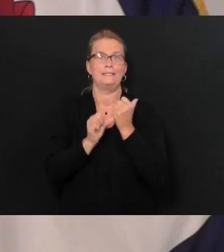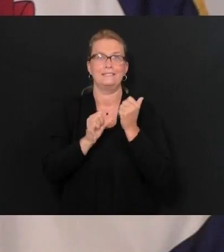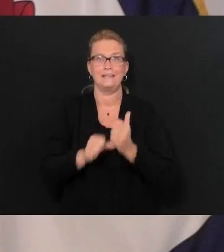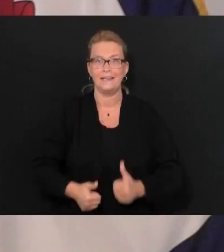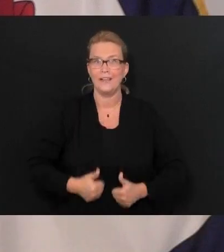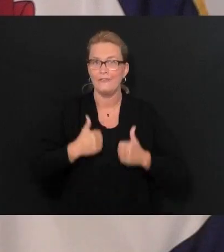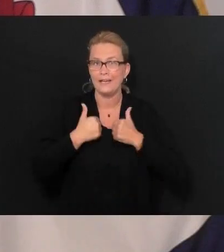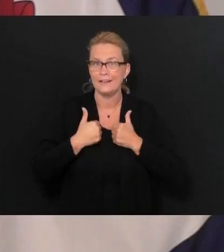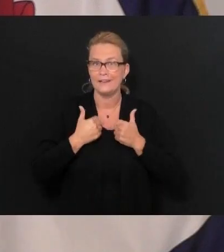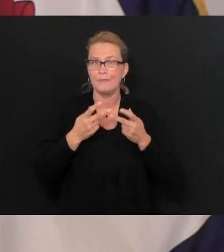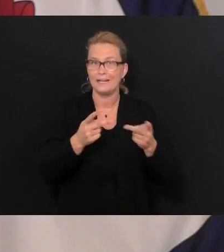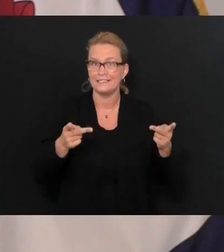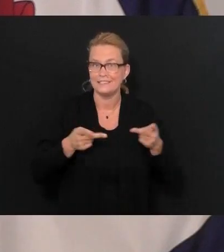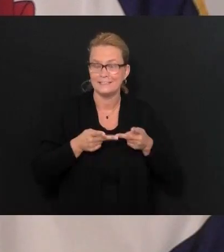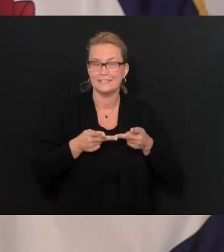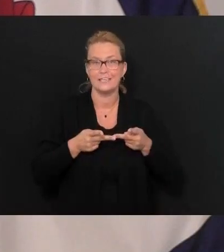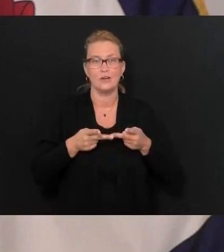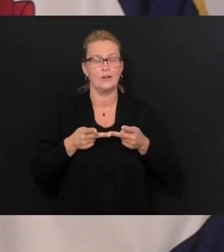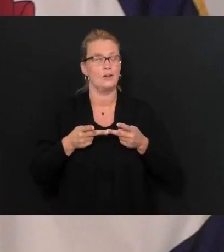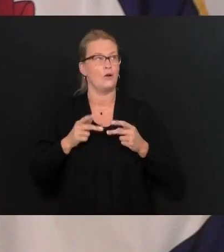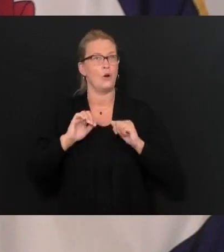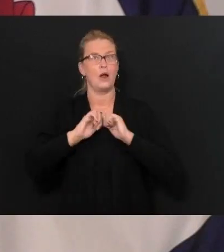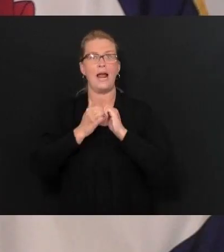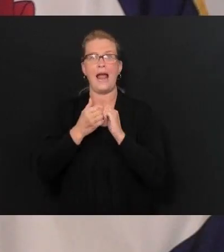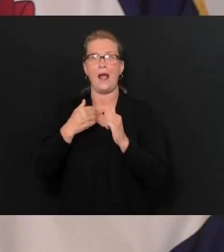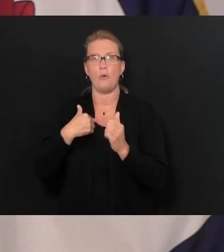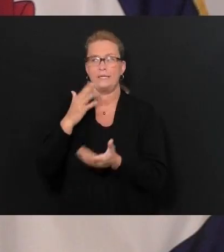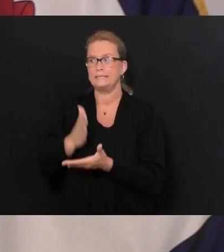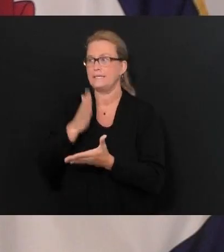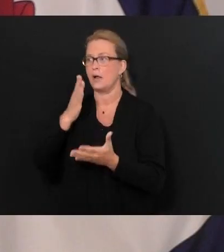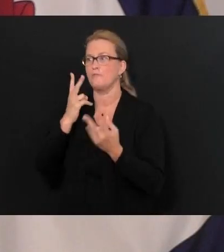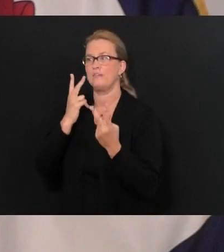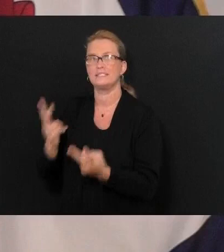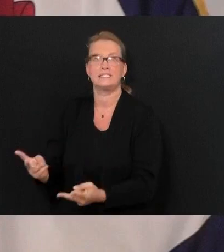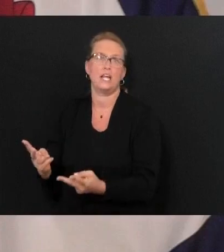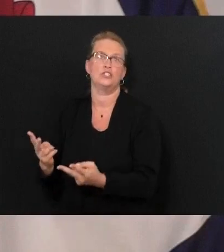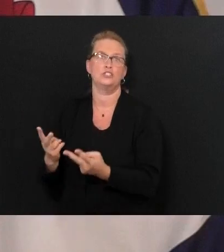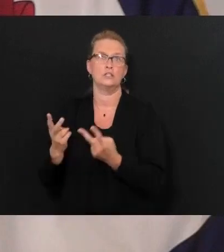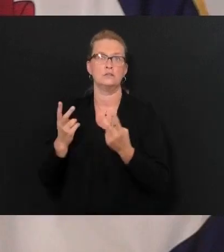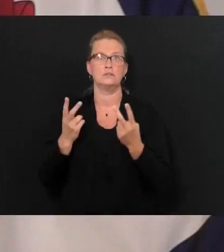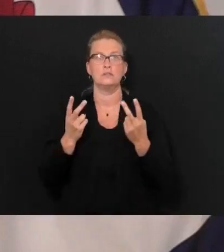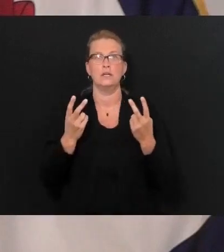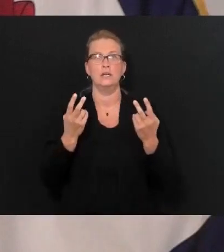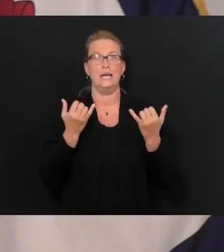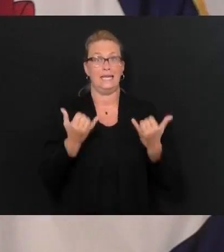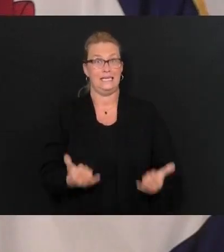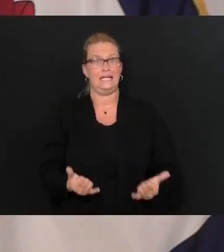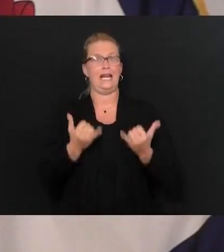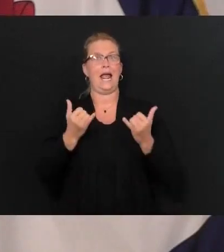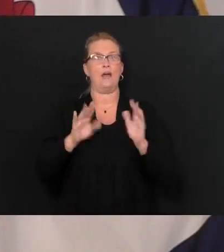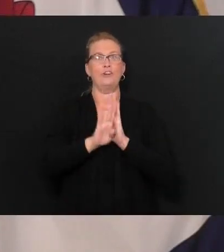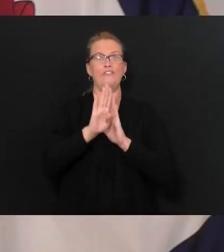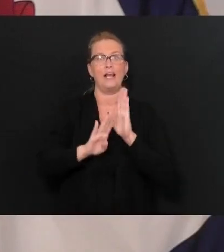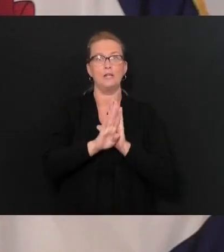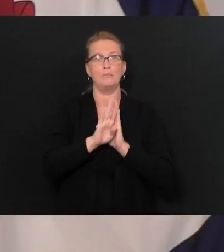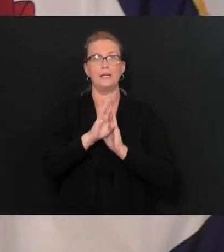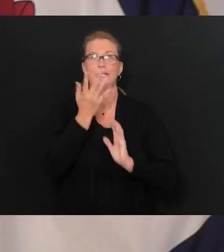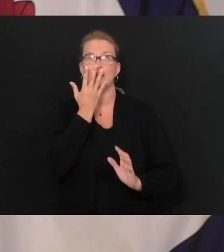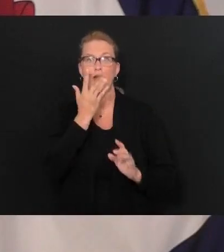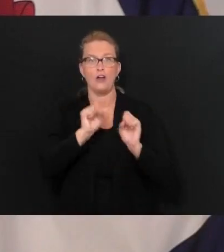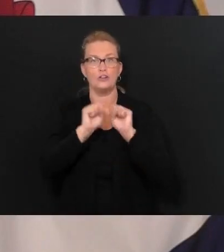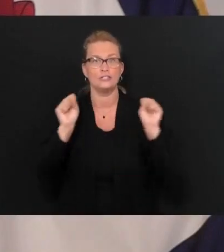or what we did as far as visitation or what we've now done as far as developing a color